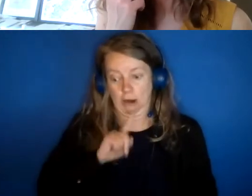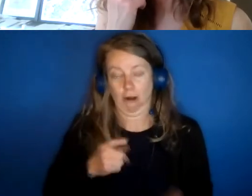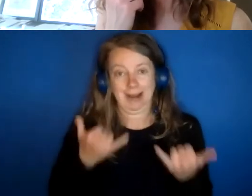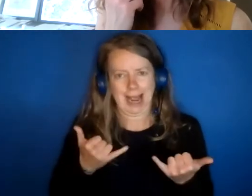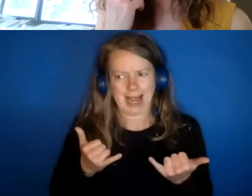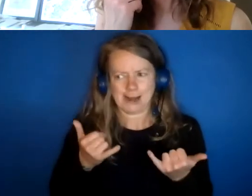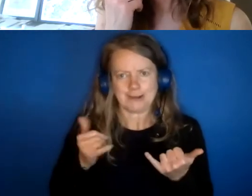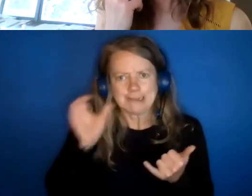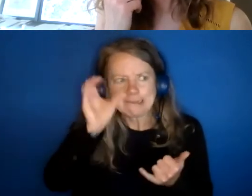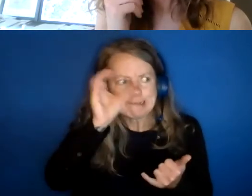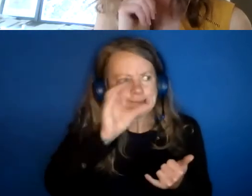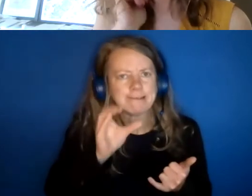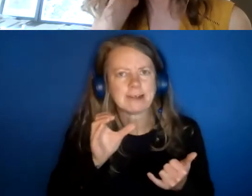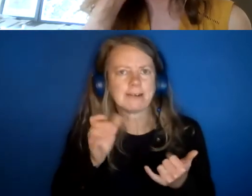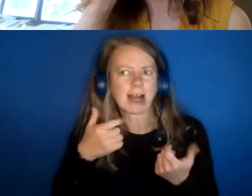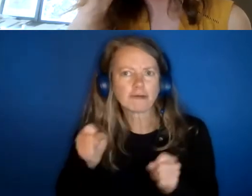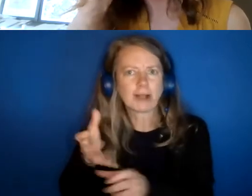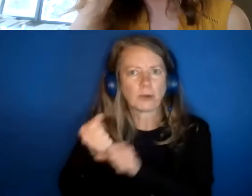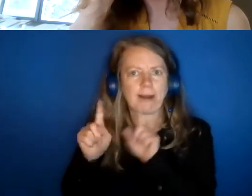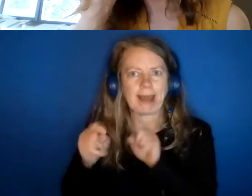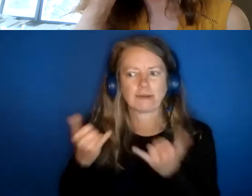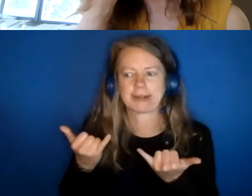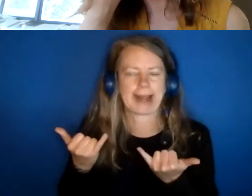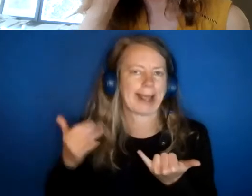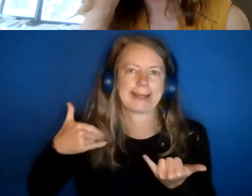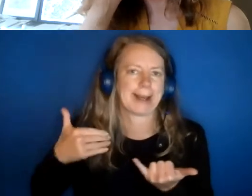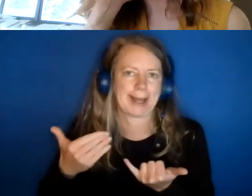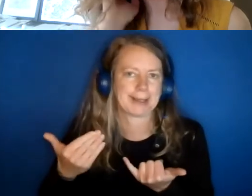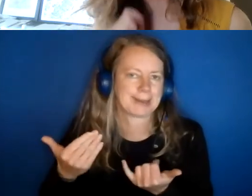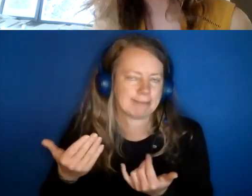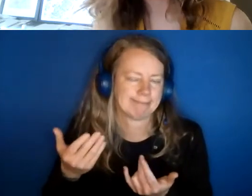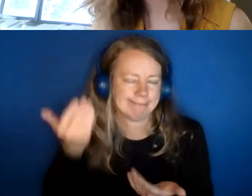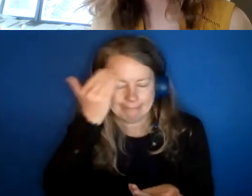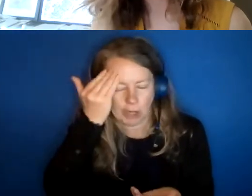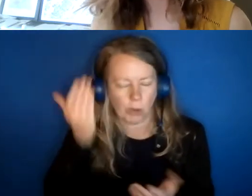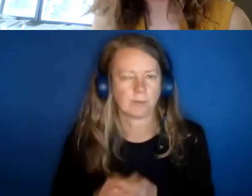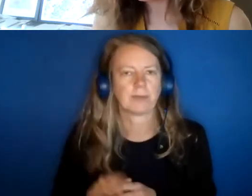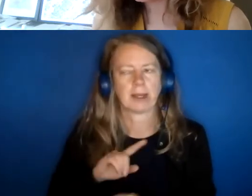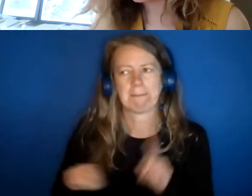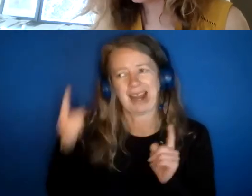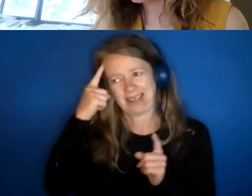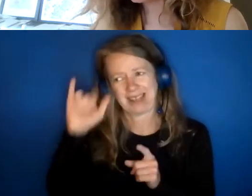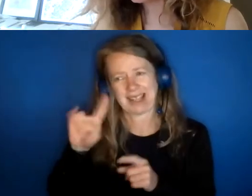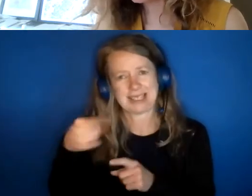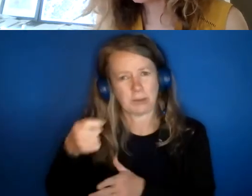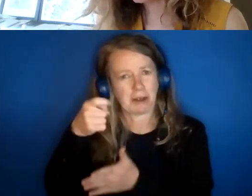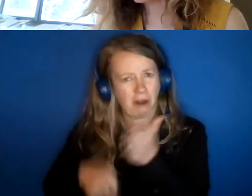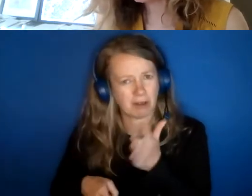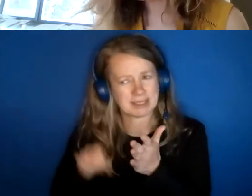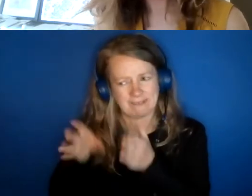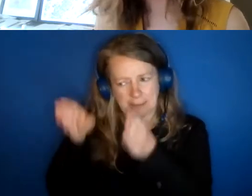to get that answer today, and so I don't have the answer right now. But that would be maybe the only cost, if there is any cost to